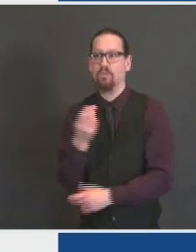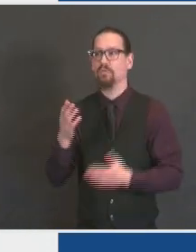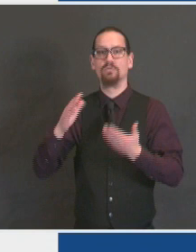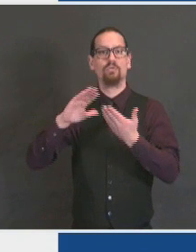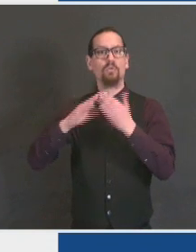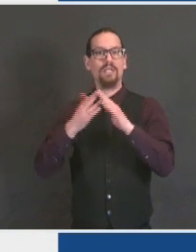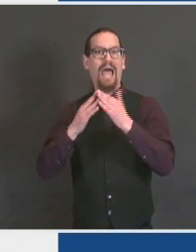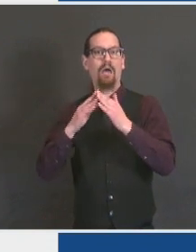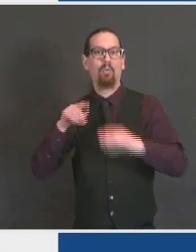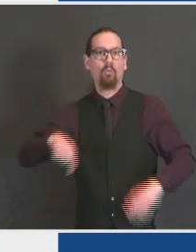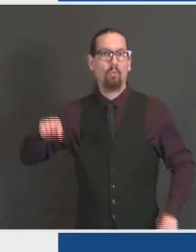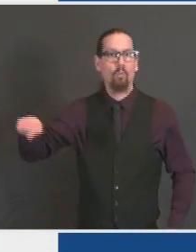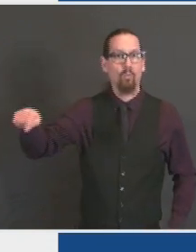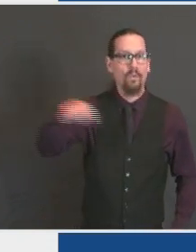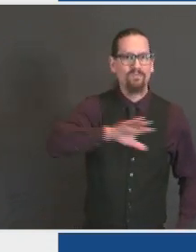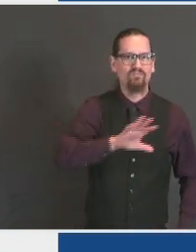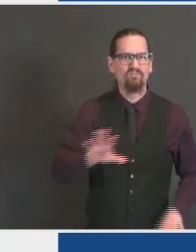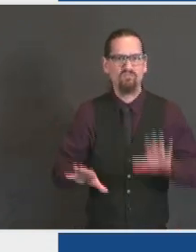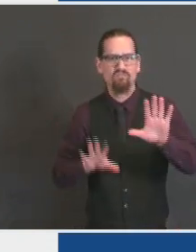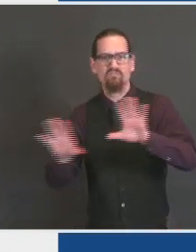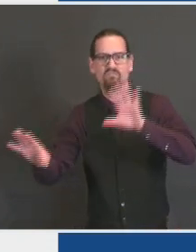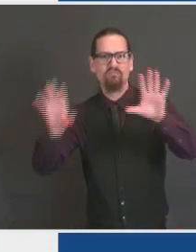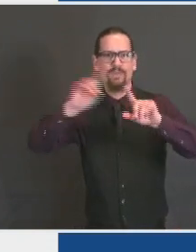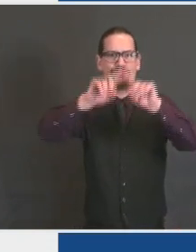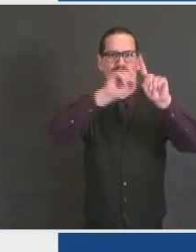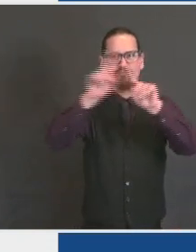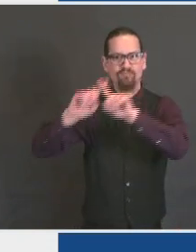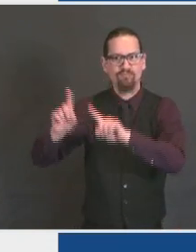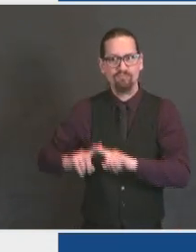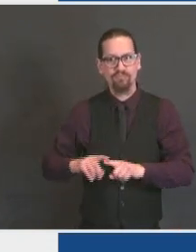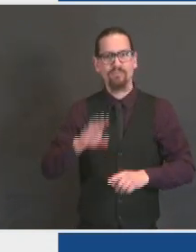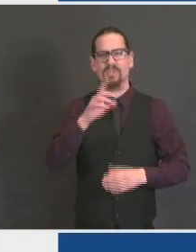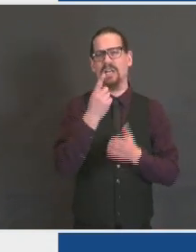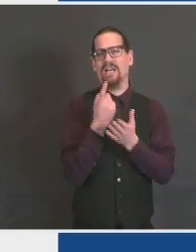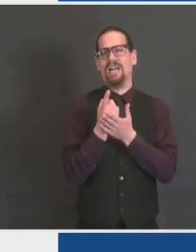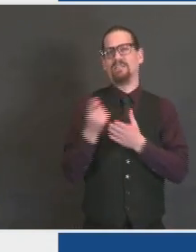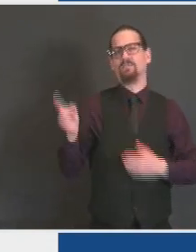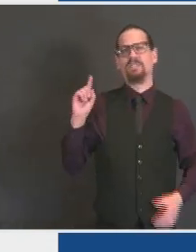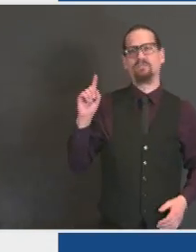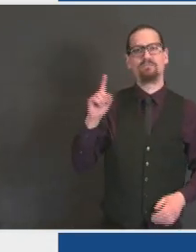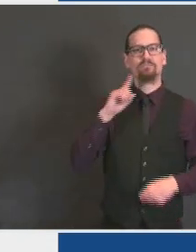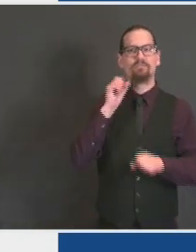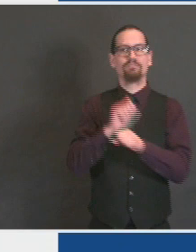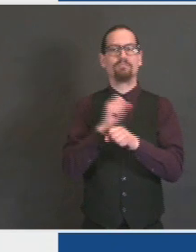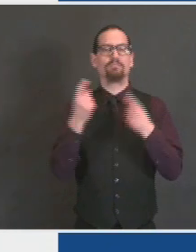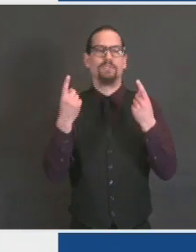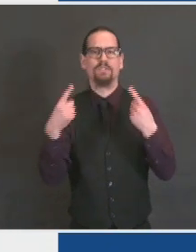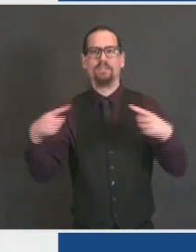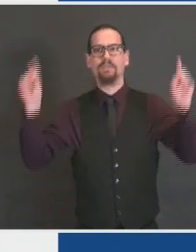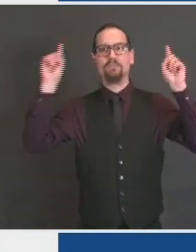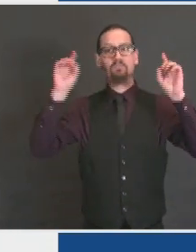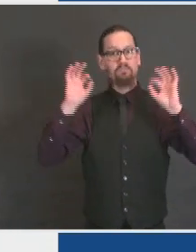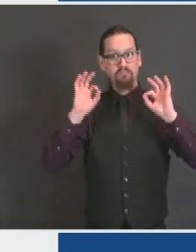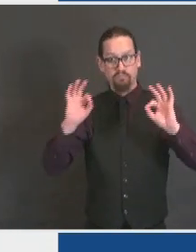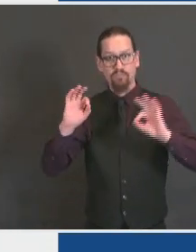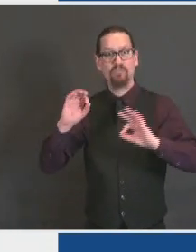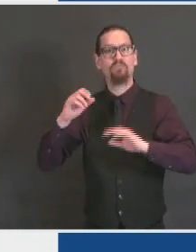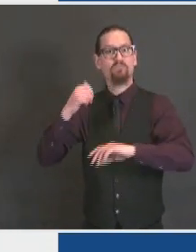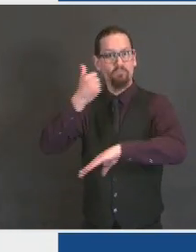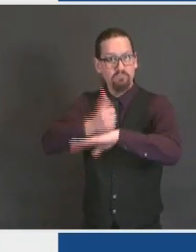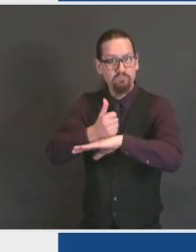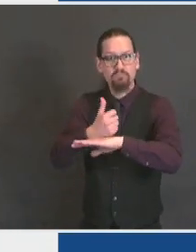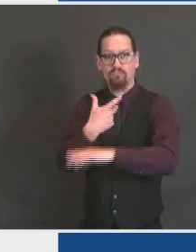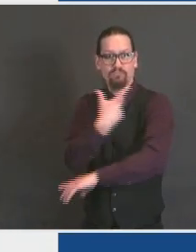so effectively this last weekend, because all of the vaccines that we pushed for got out into